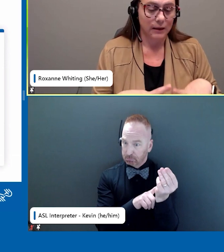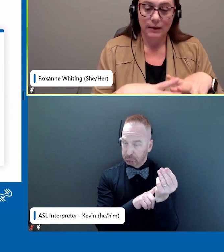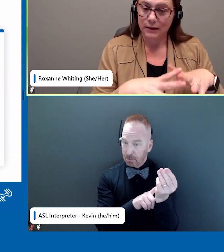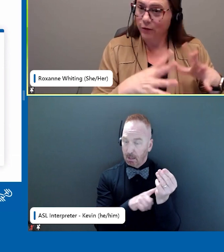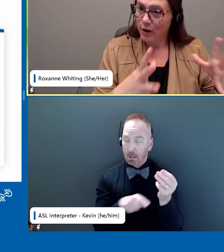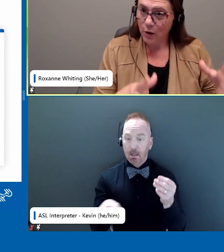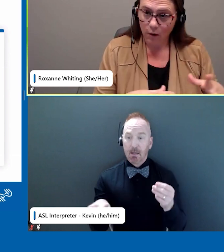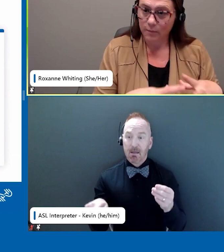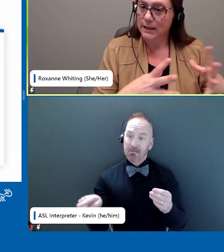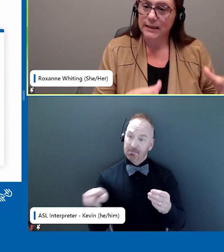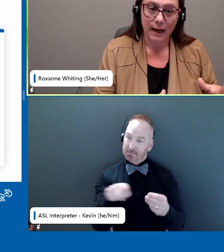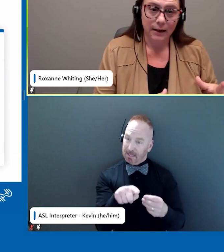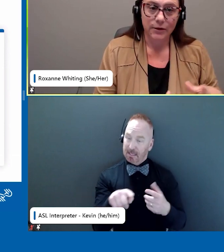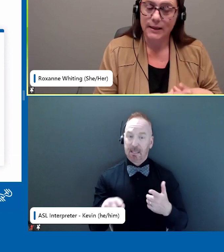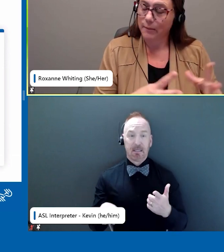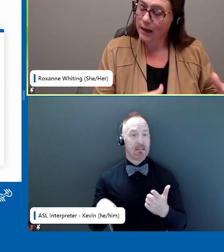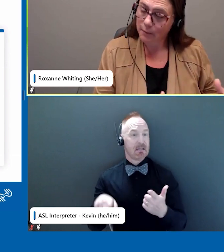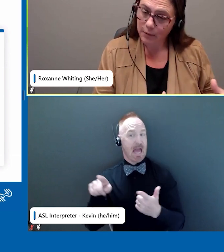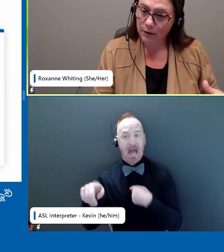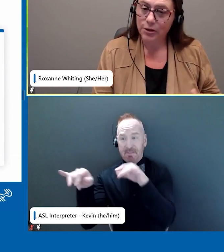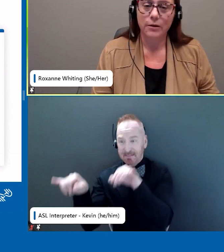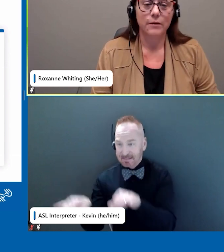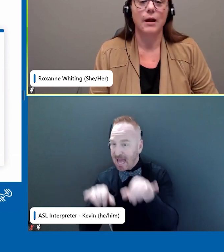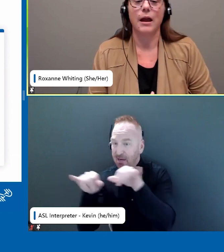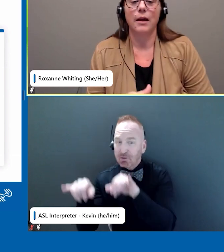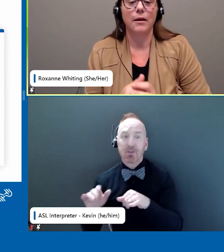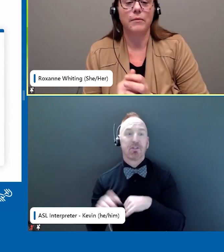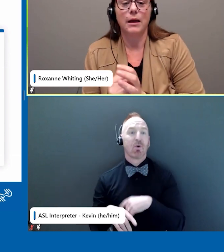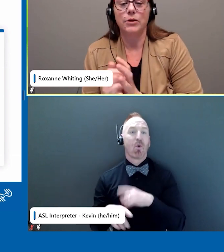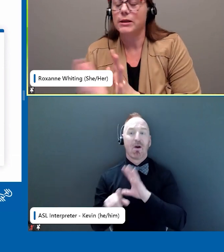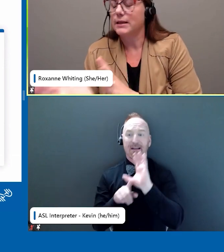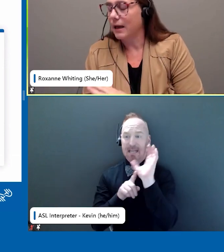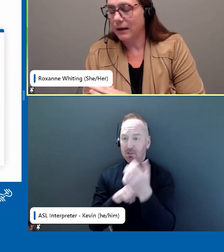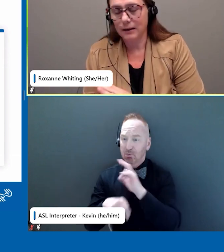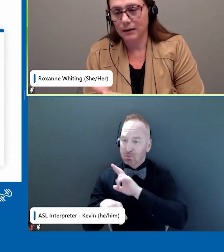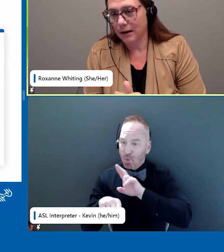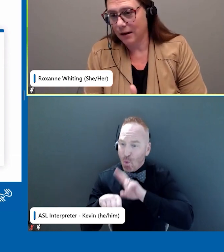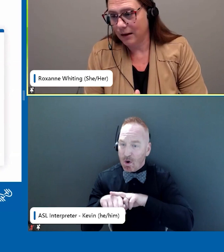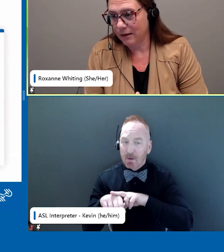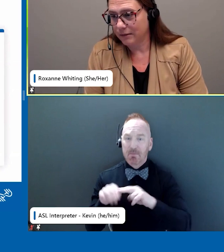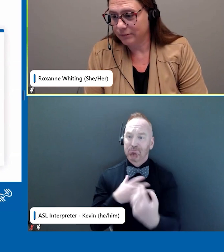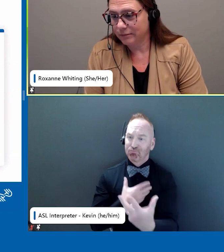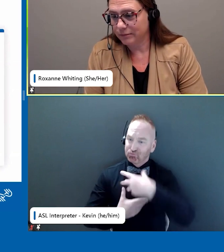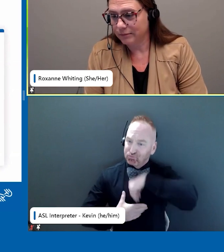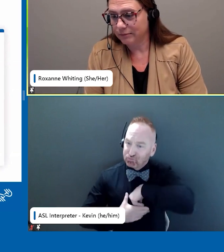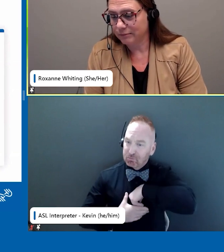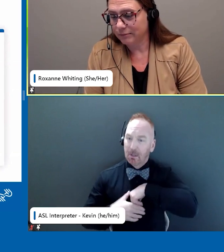with different norms and standards that make up a culture, and just like